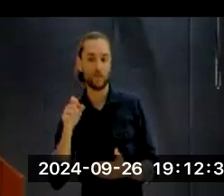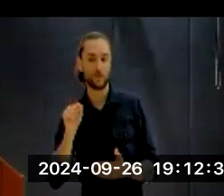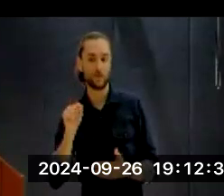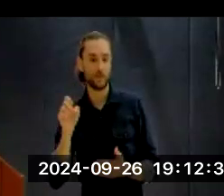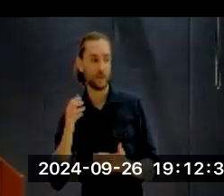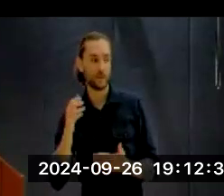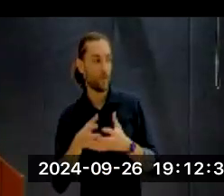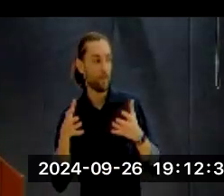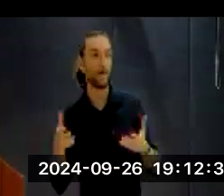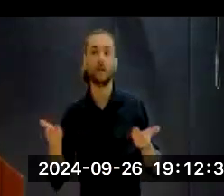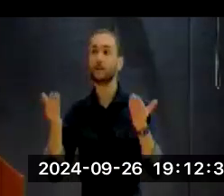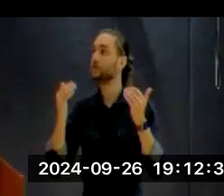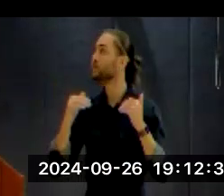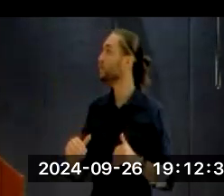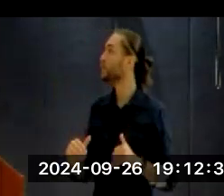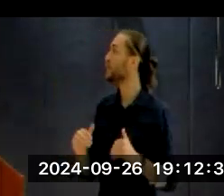Leon?